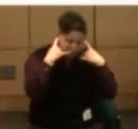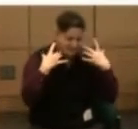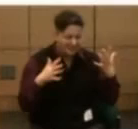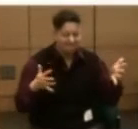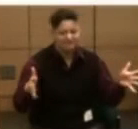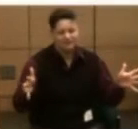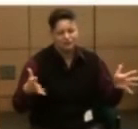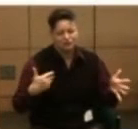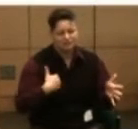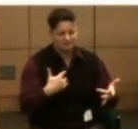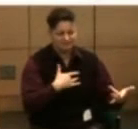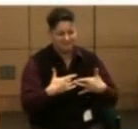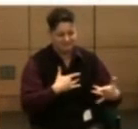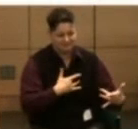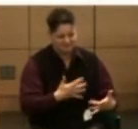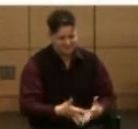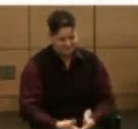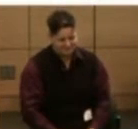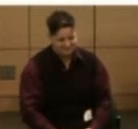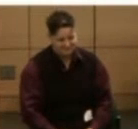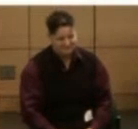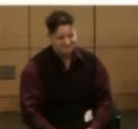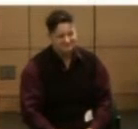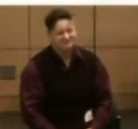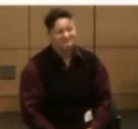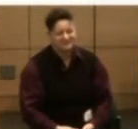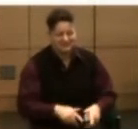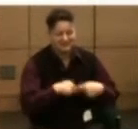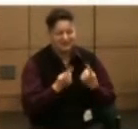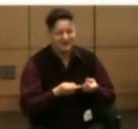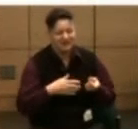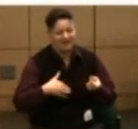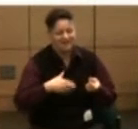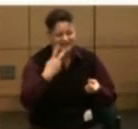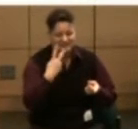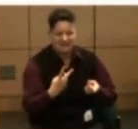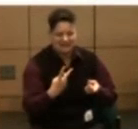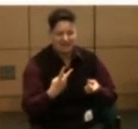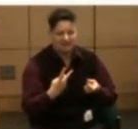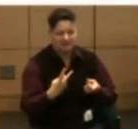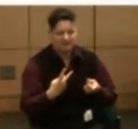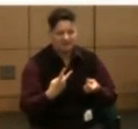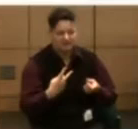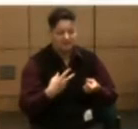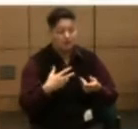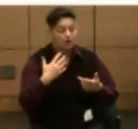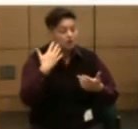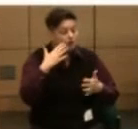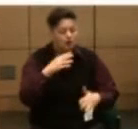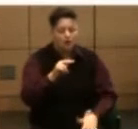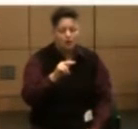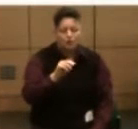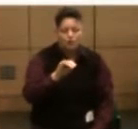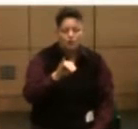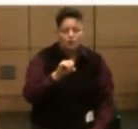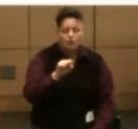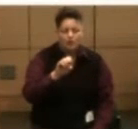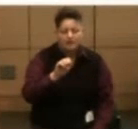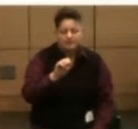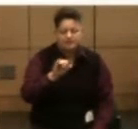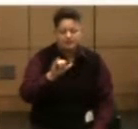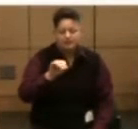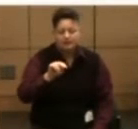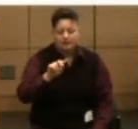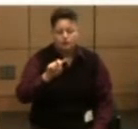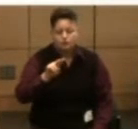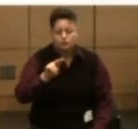always a concern. So far, we haven't seen an epidemic of noise-induced hearing loss in this age group, but I